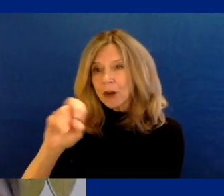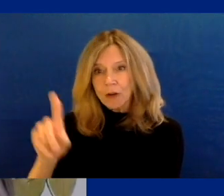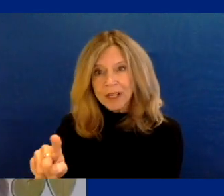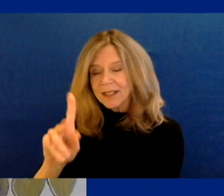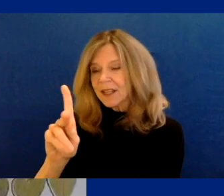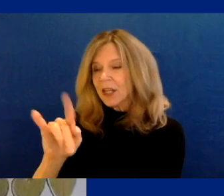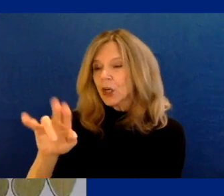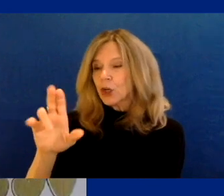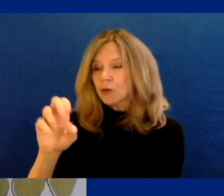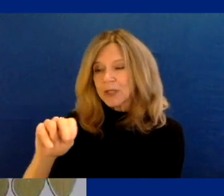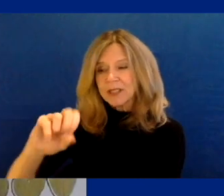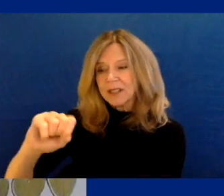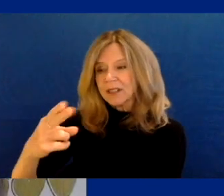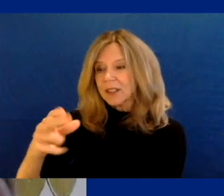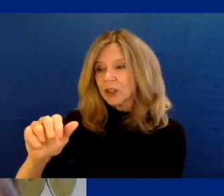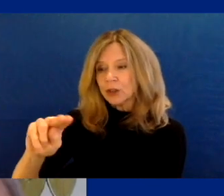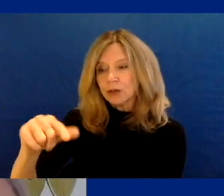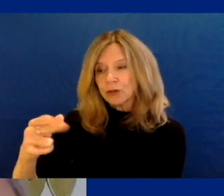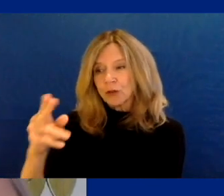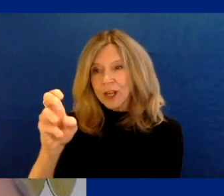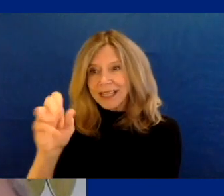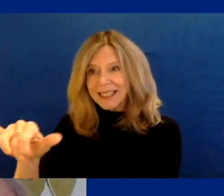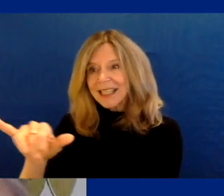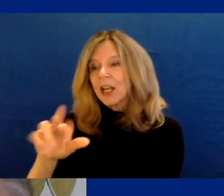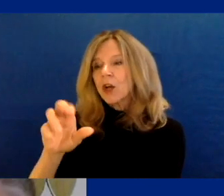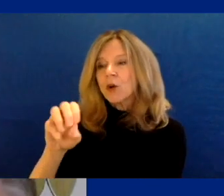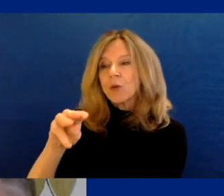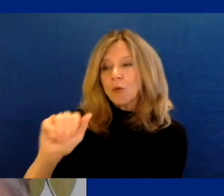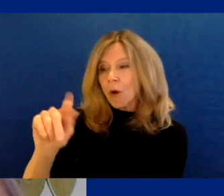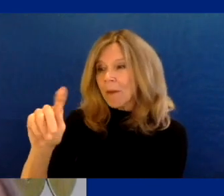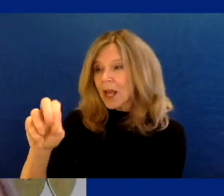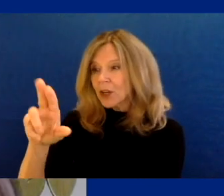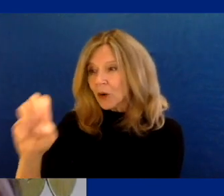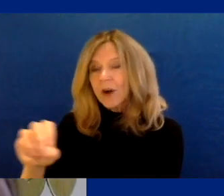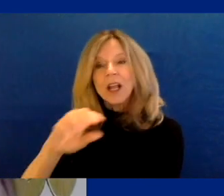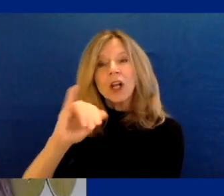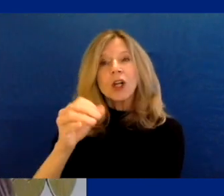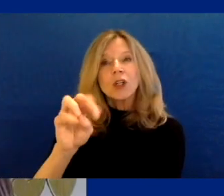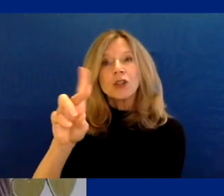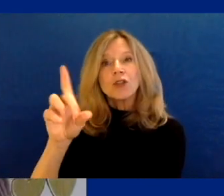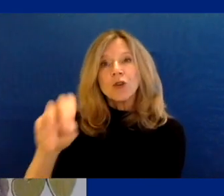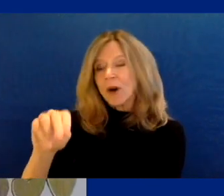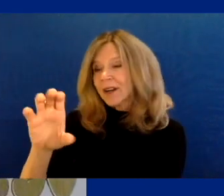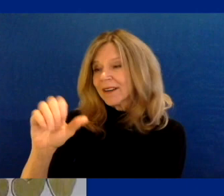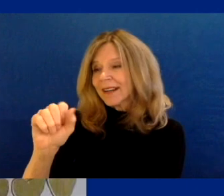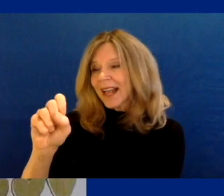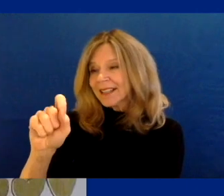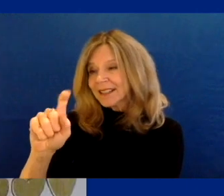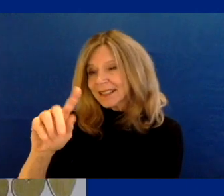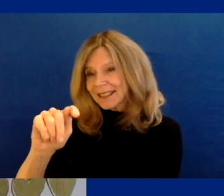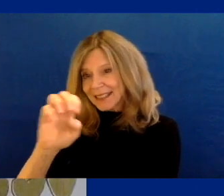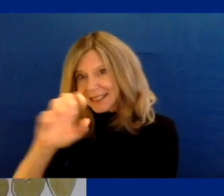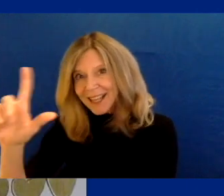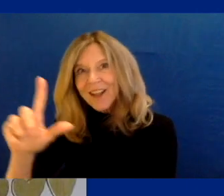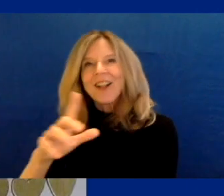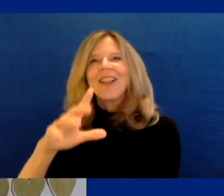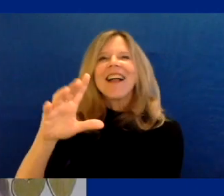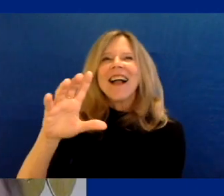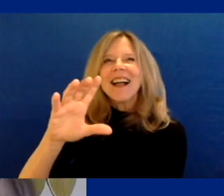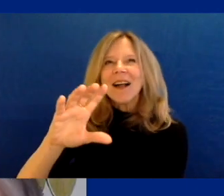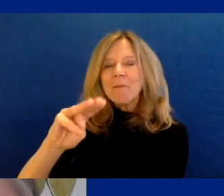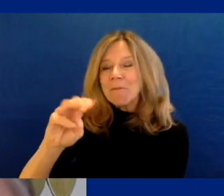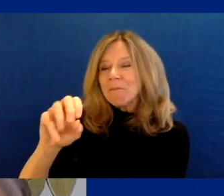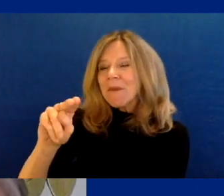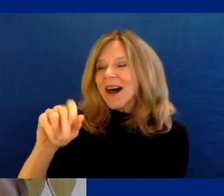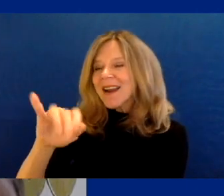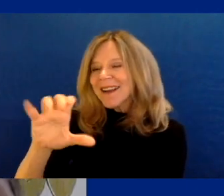Shaughnessy, Roma Torre, Jordan Castille, Monica Ramirez, and Sheri Sandler. What